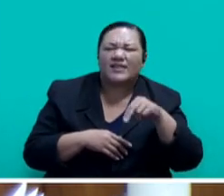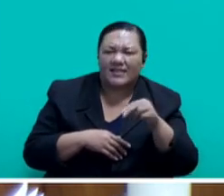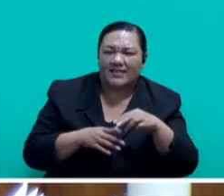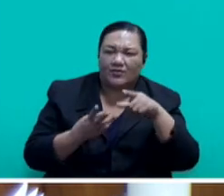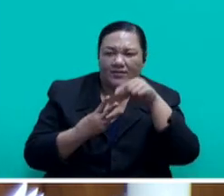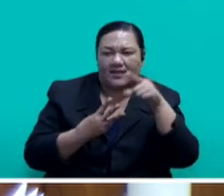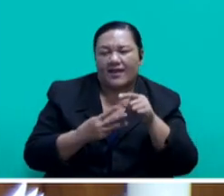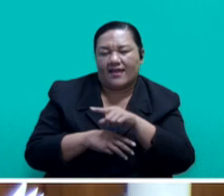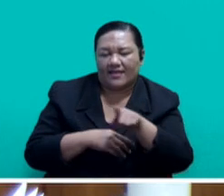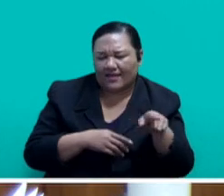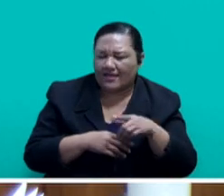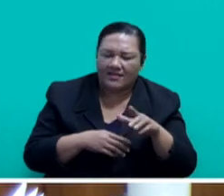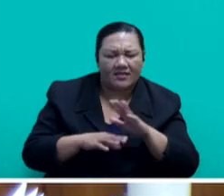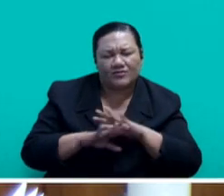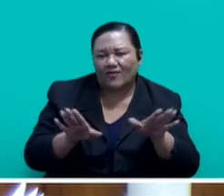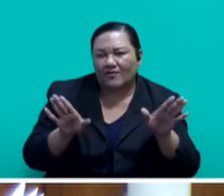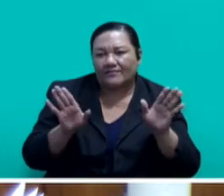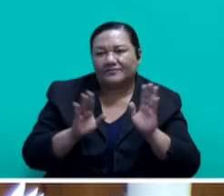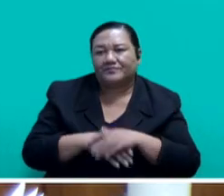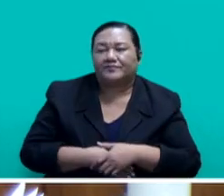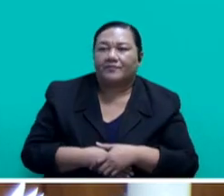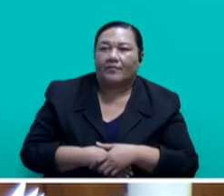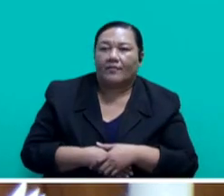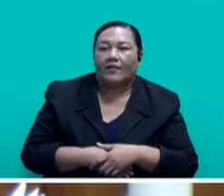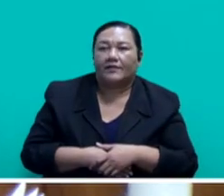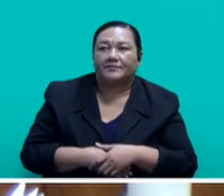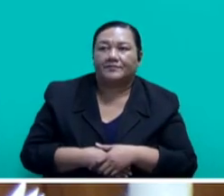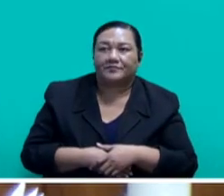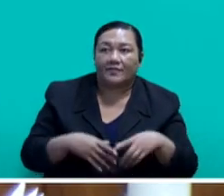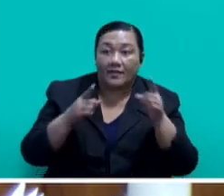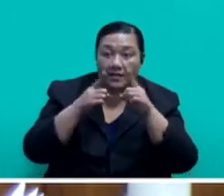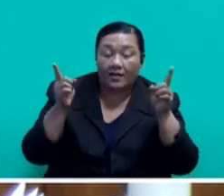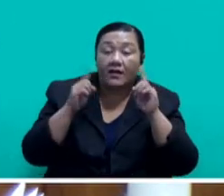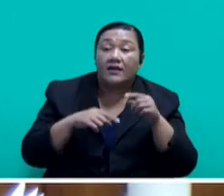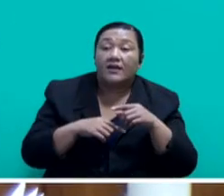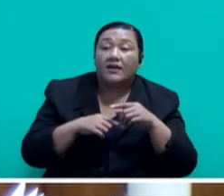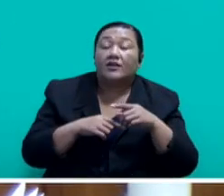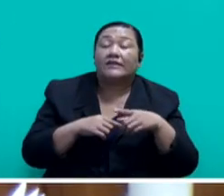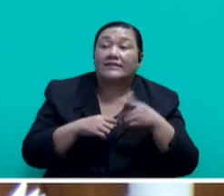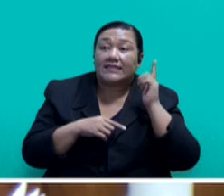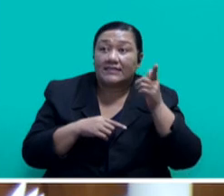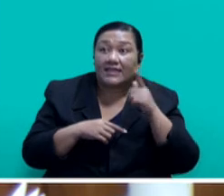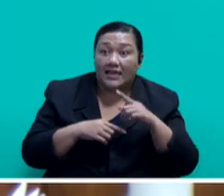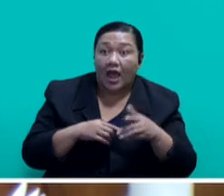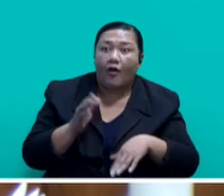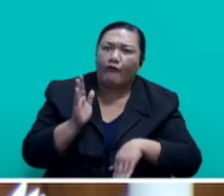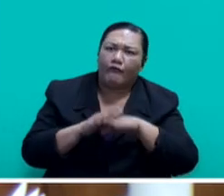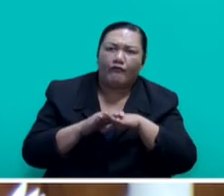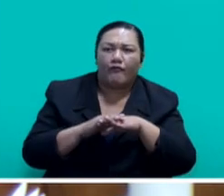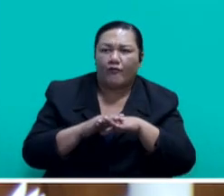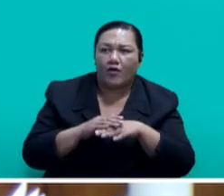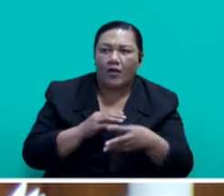Mr. Speaker, sir, the graduate teachers are also receiving their full salary now, Mr. Speaker,